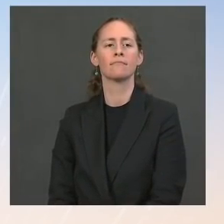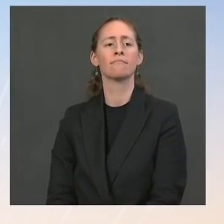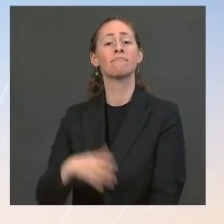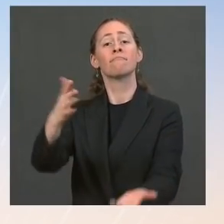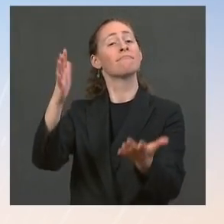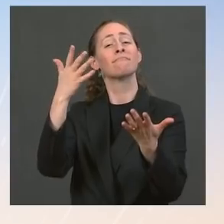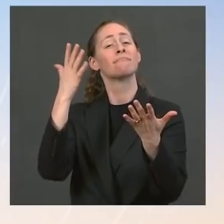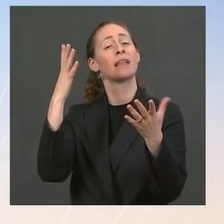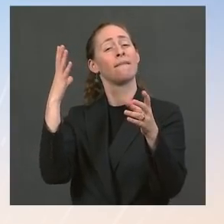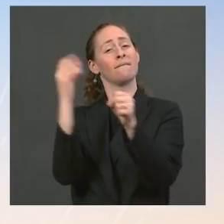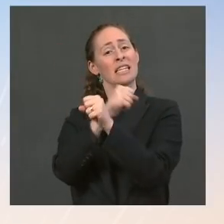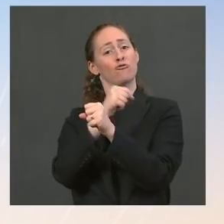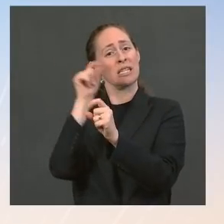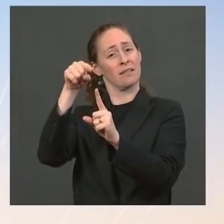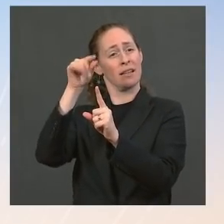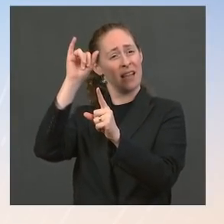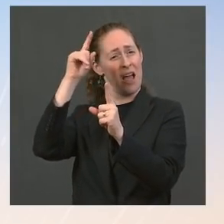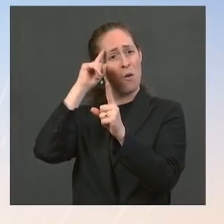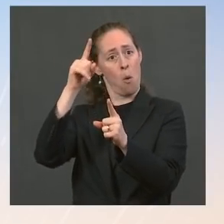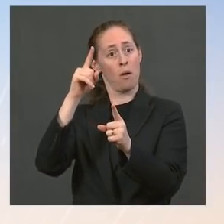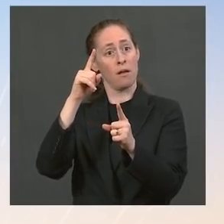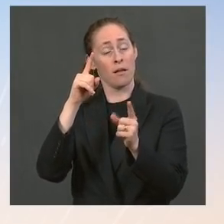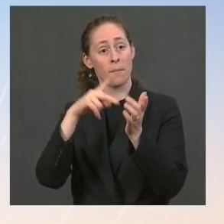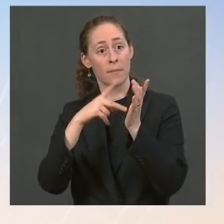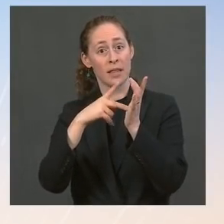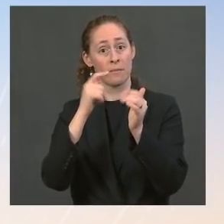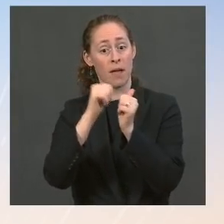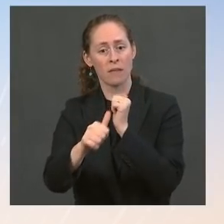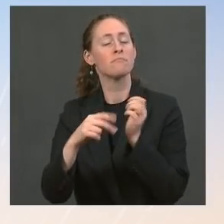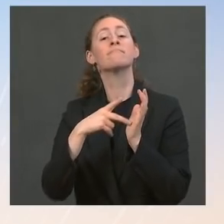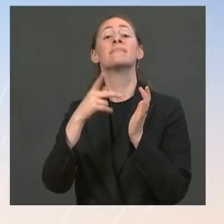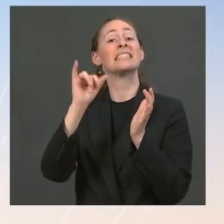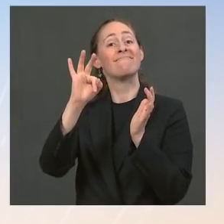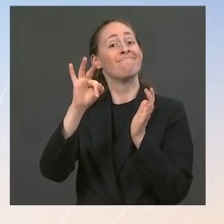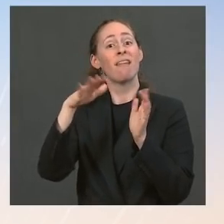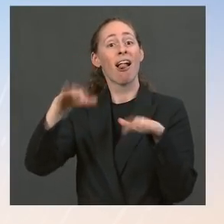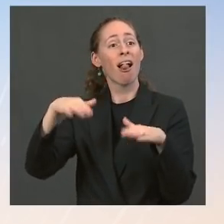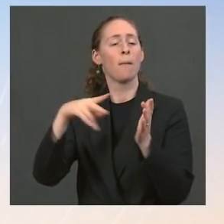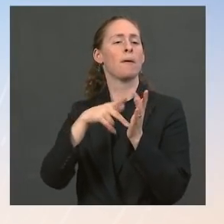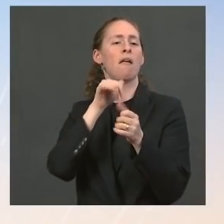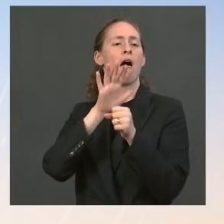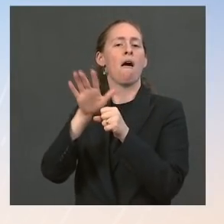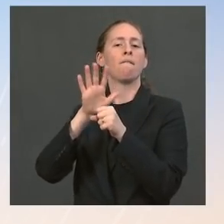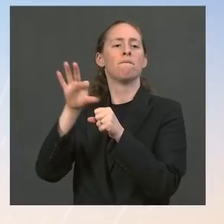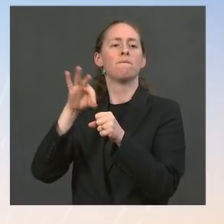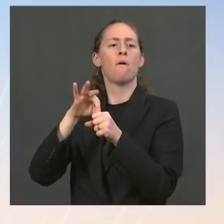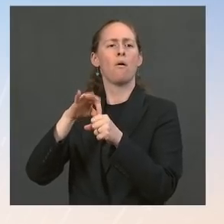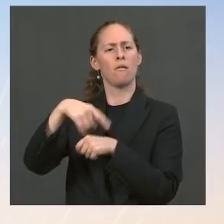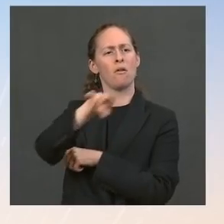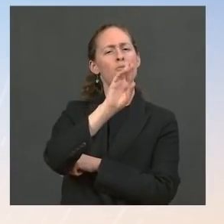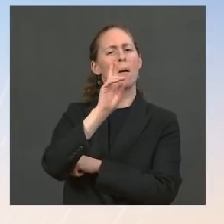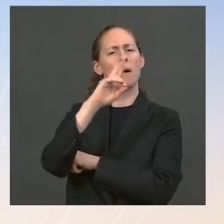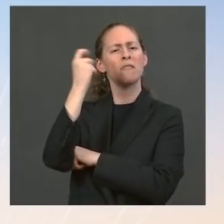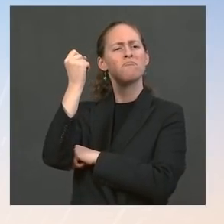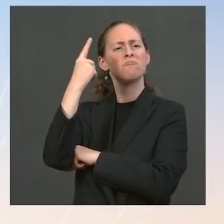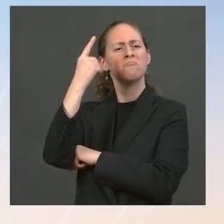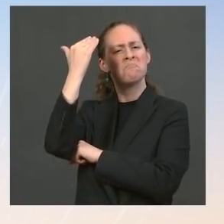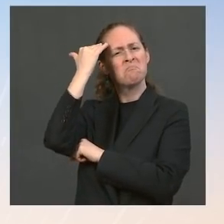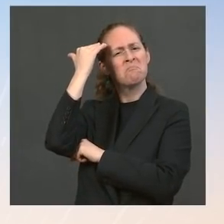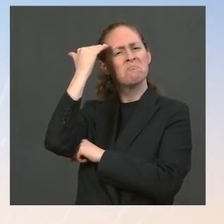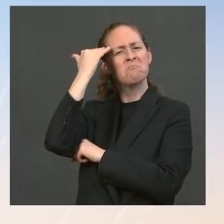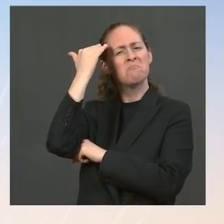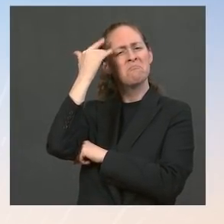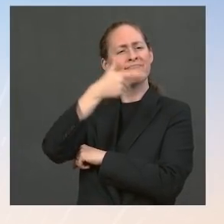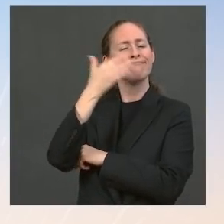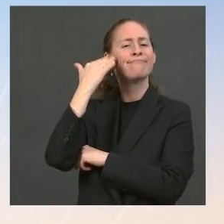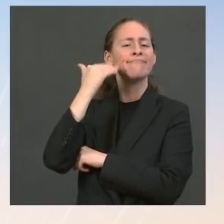it doesn't pass, it's because it doesn't have enough votes. I think Republicans in the Senate understand that and know how this process works. But that's